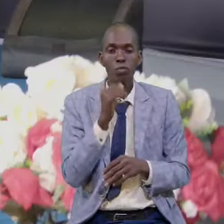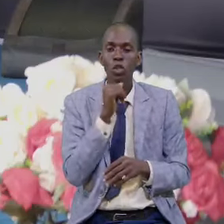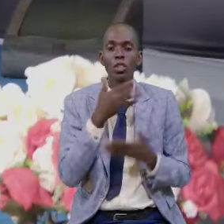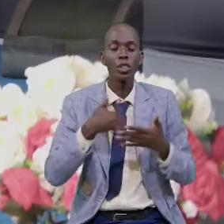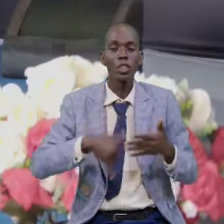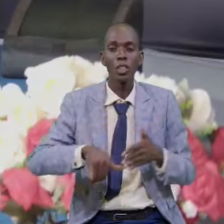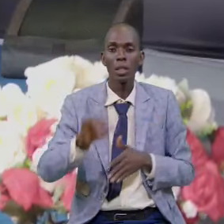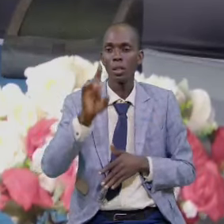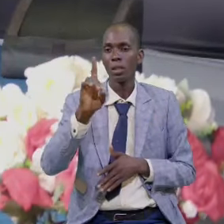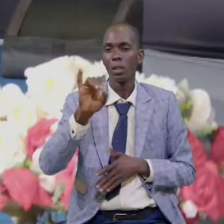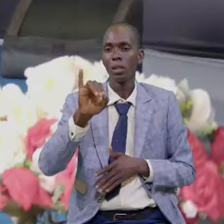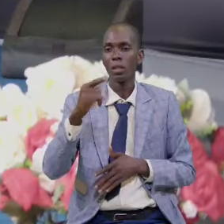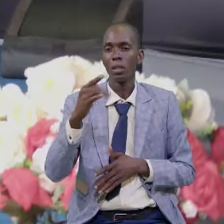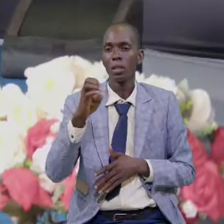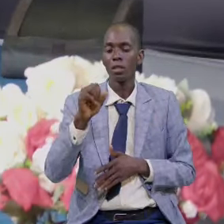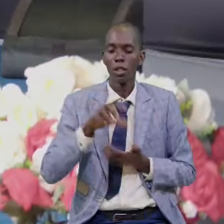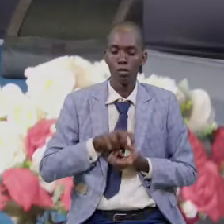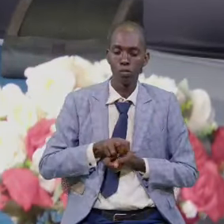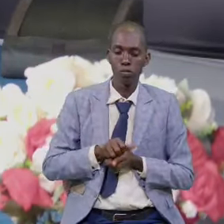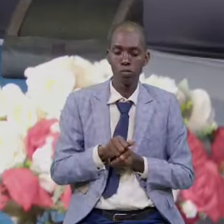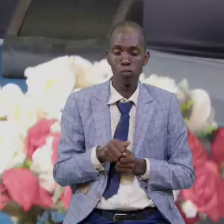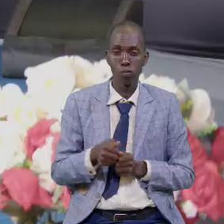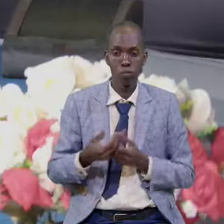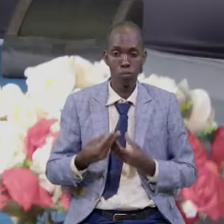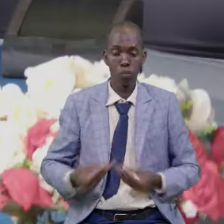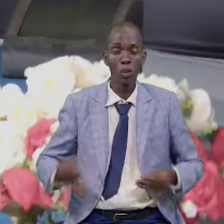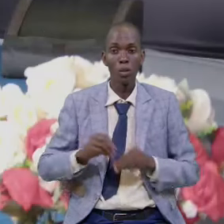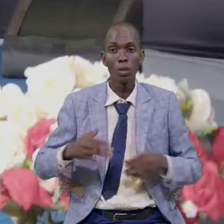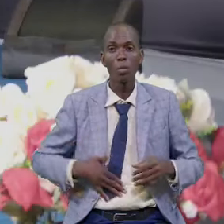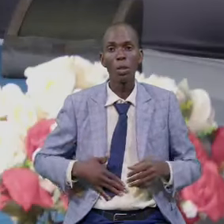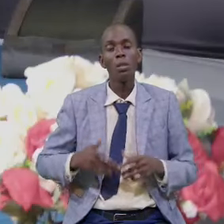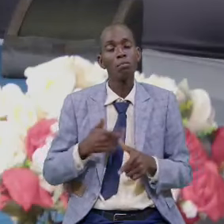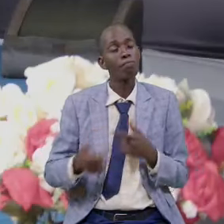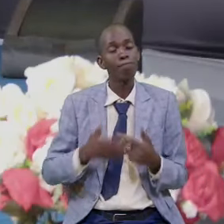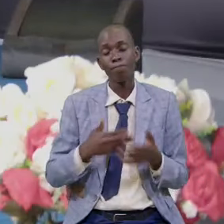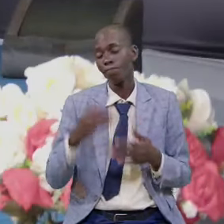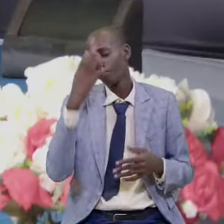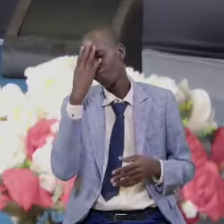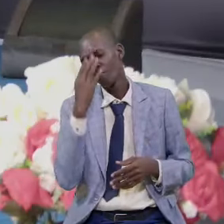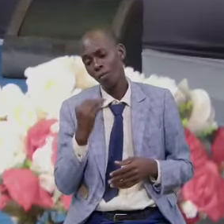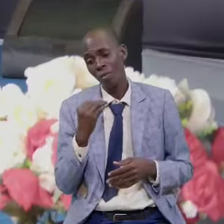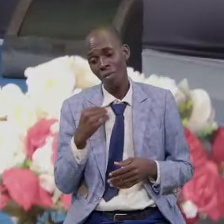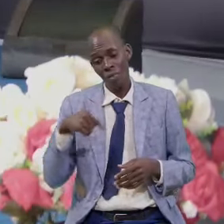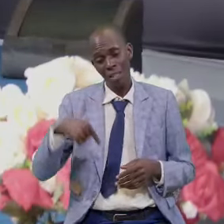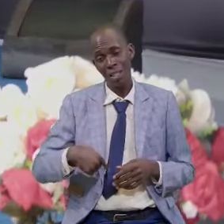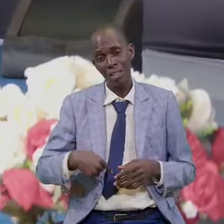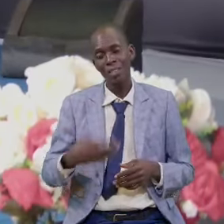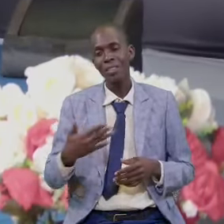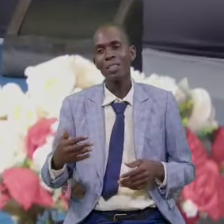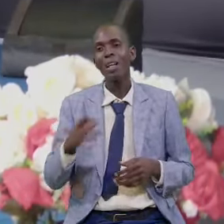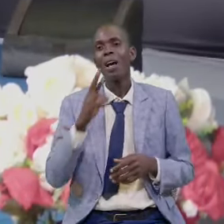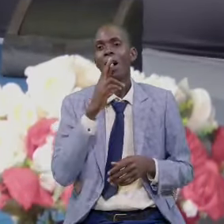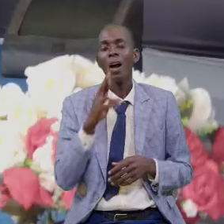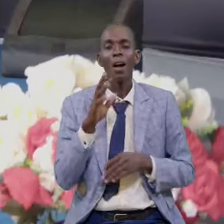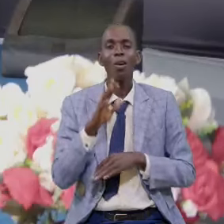sleep, you'll find there are, you know, sleep disturbers, demons in quotes. But they are not demons.